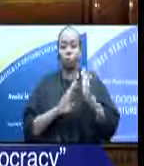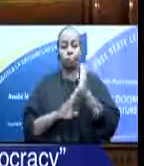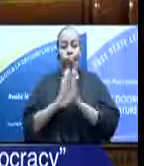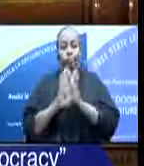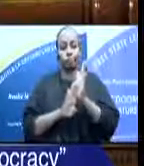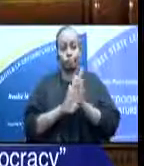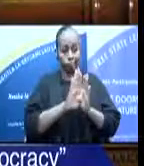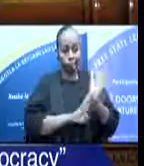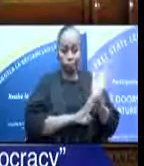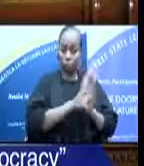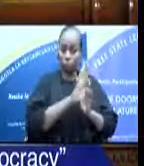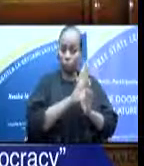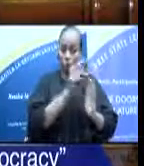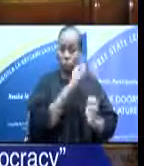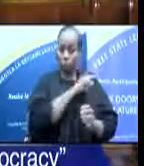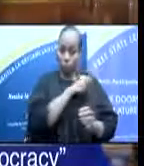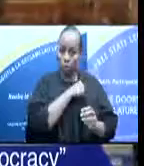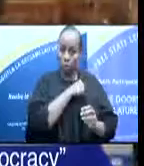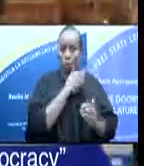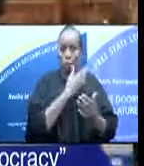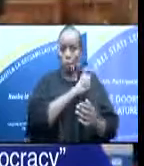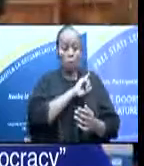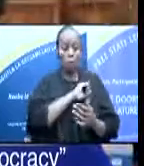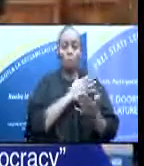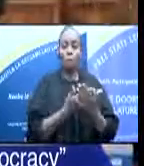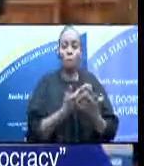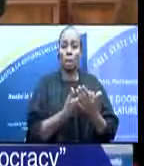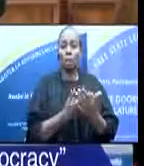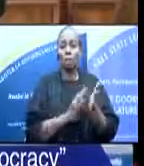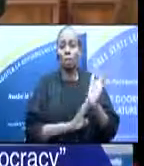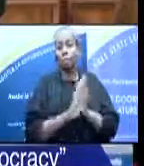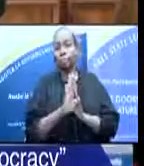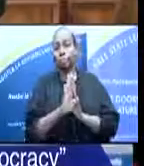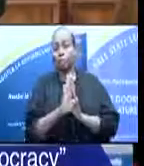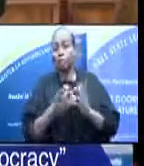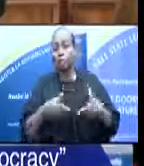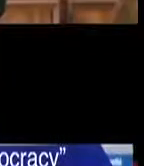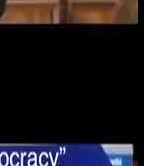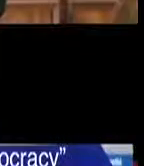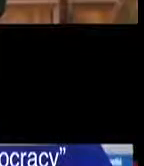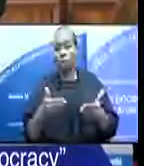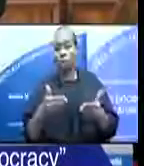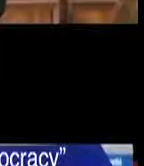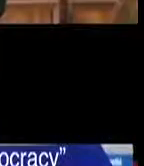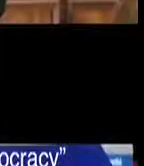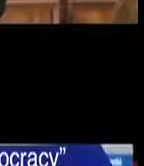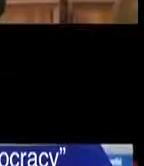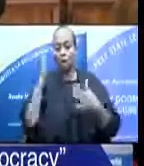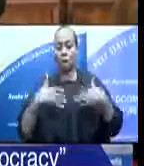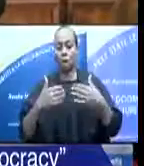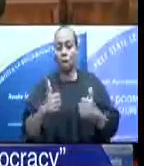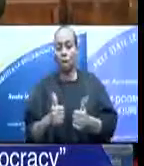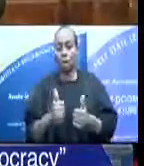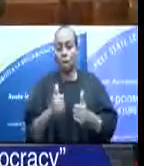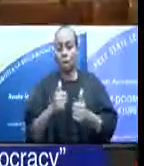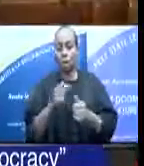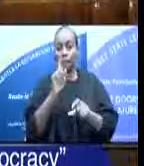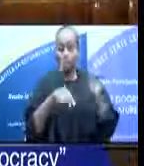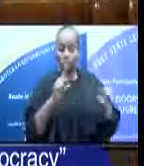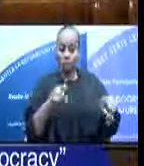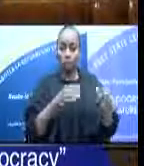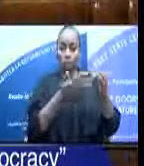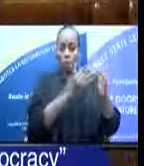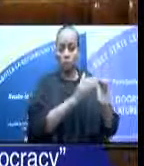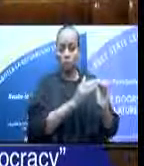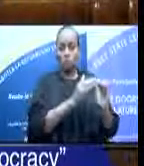of our health system to also lift the importance of services of mental health patients in our hospitals and in our